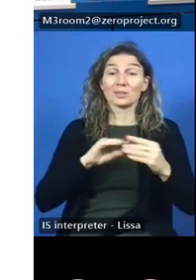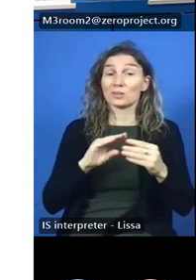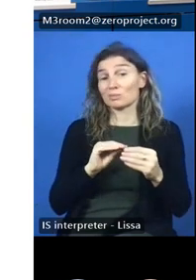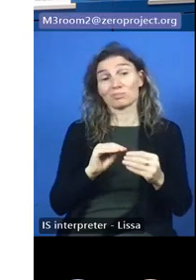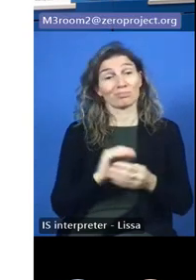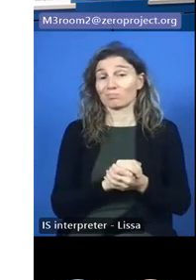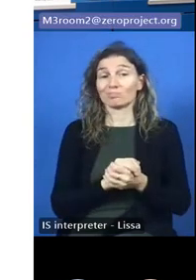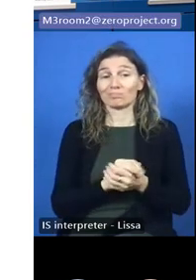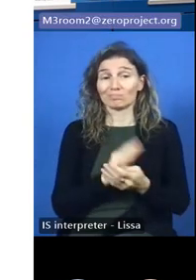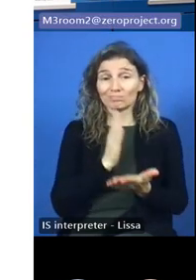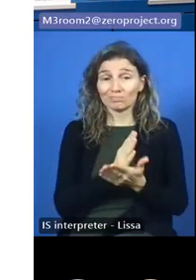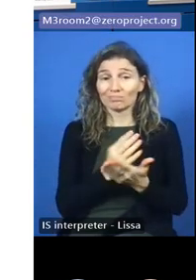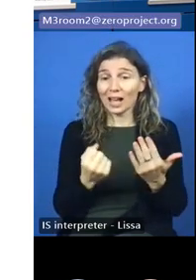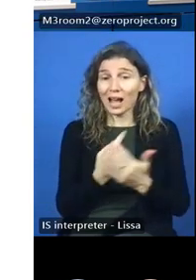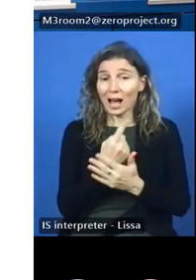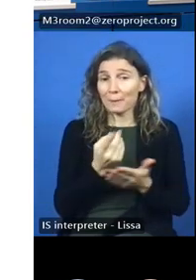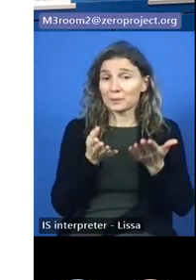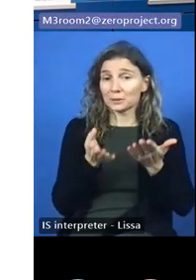In